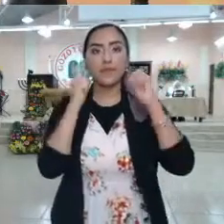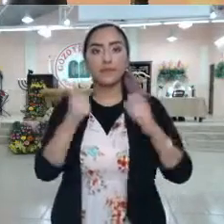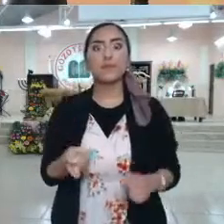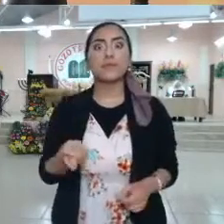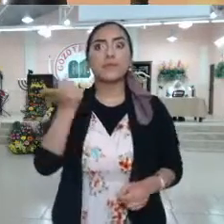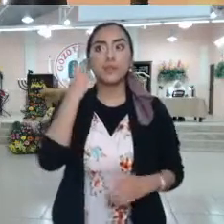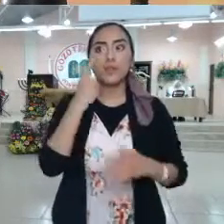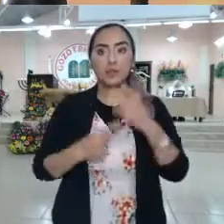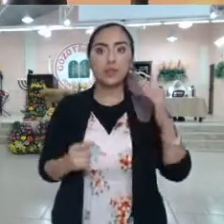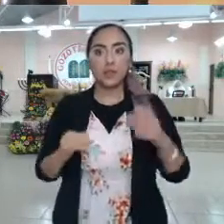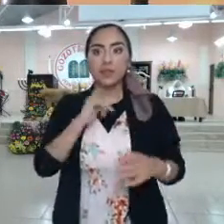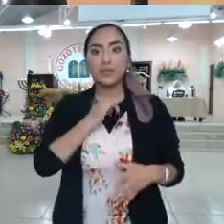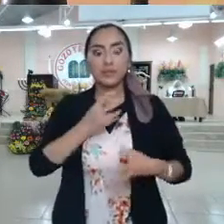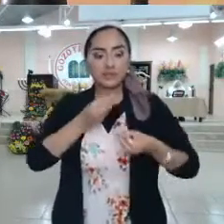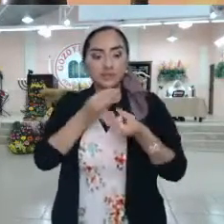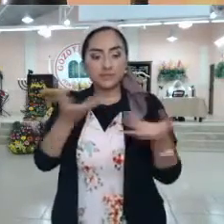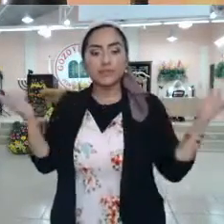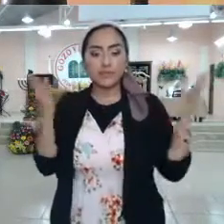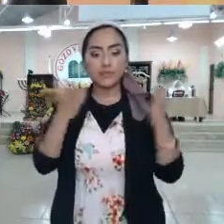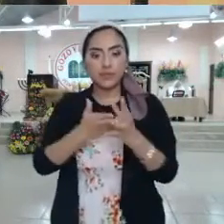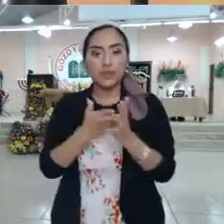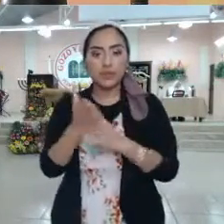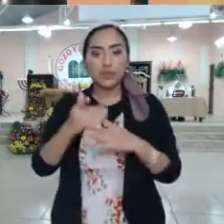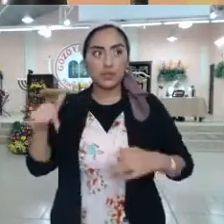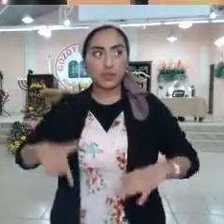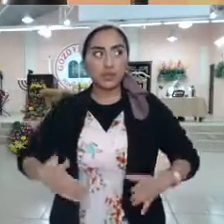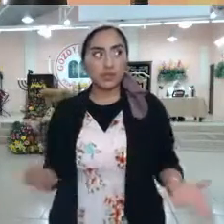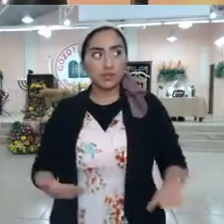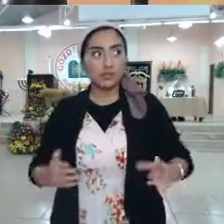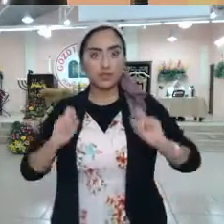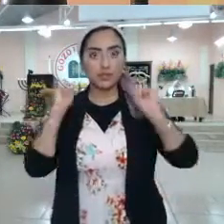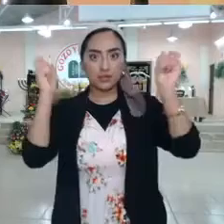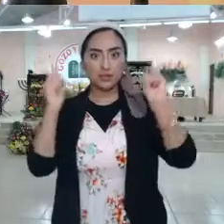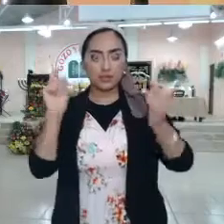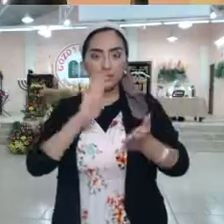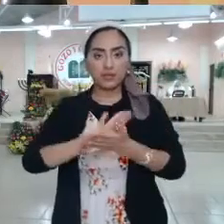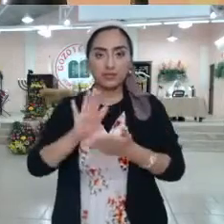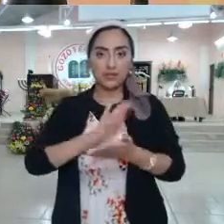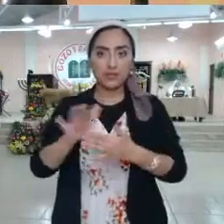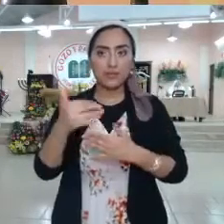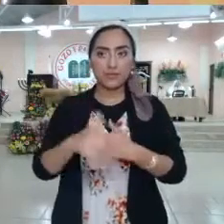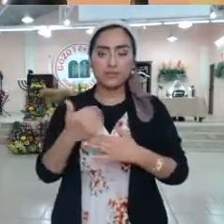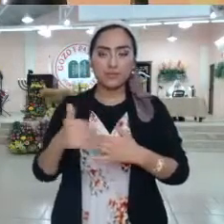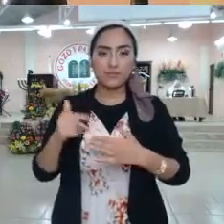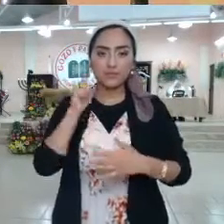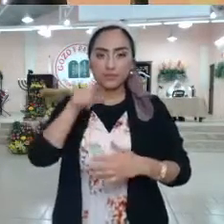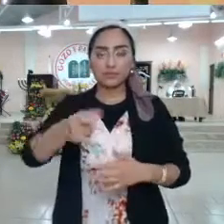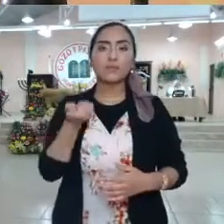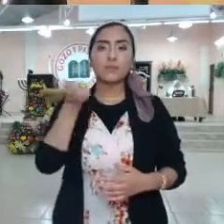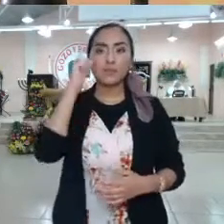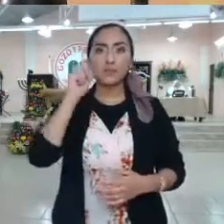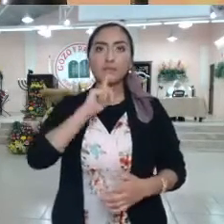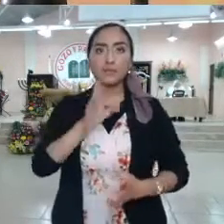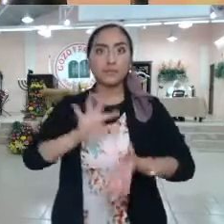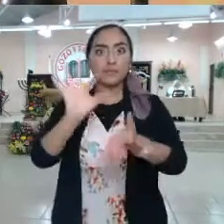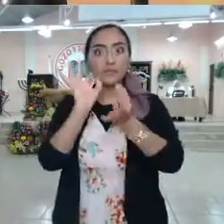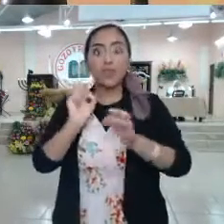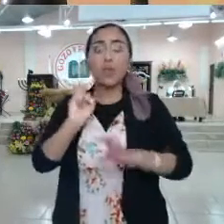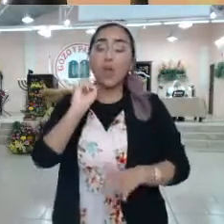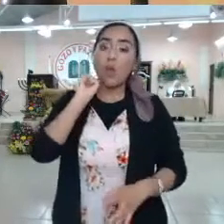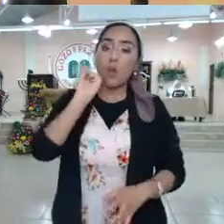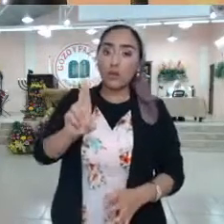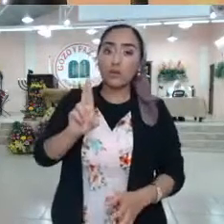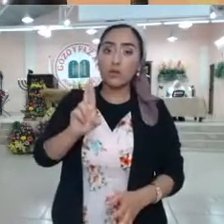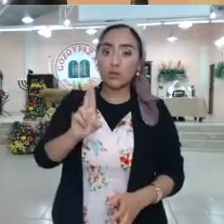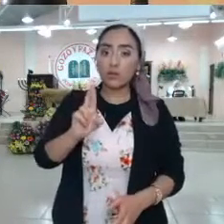my feast. You understood the message that I give through this feast, the unleavened bread. You perfectly understand